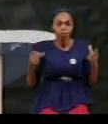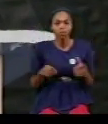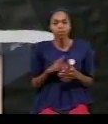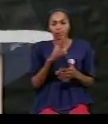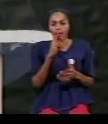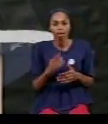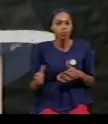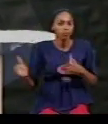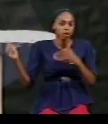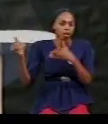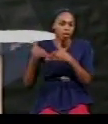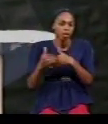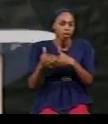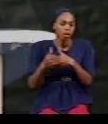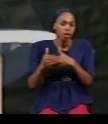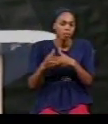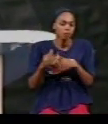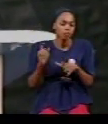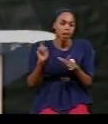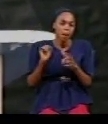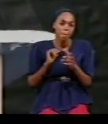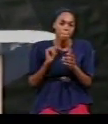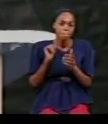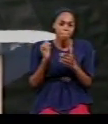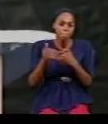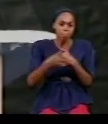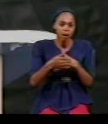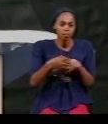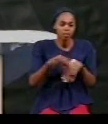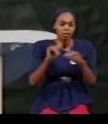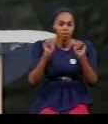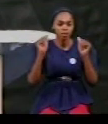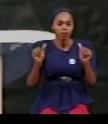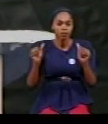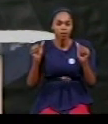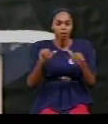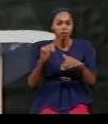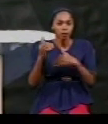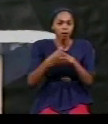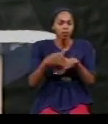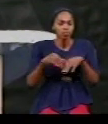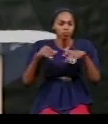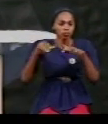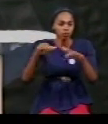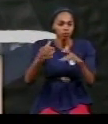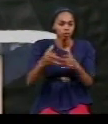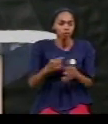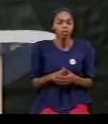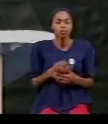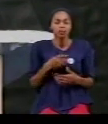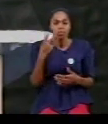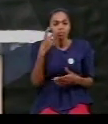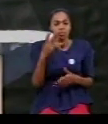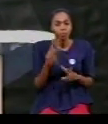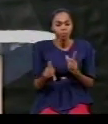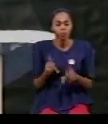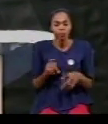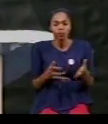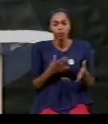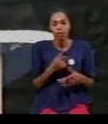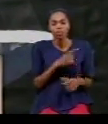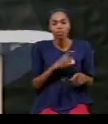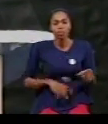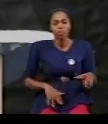please, Igede people, just go behind the congregation over there. You will meet others there, and the Lord will richly bless